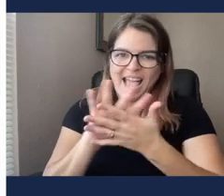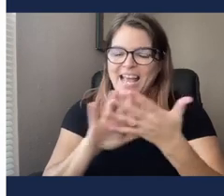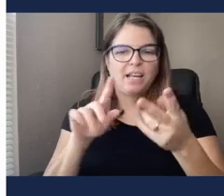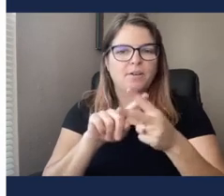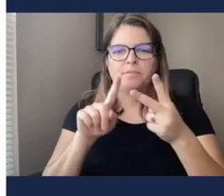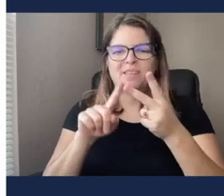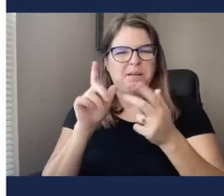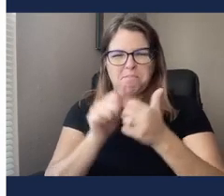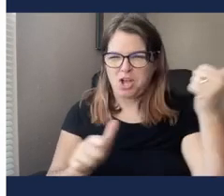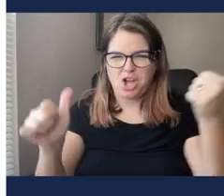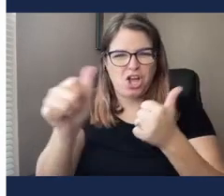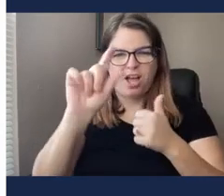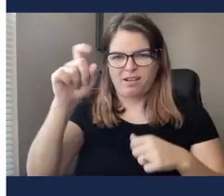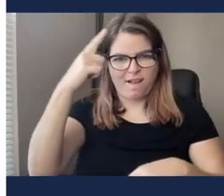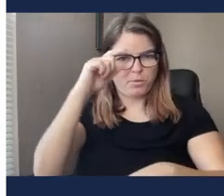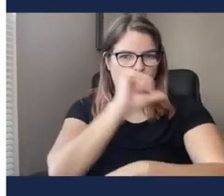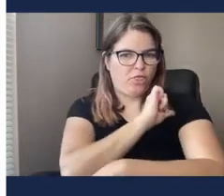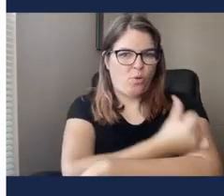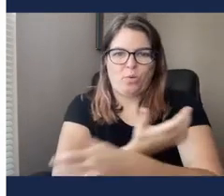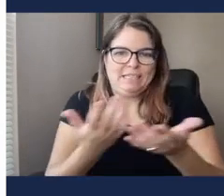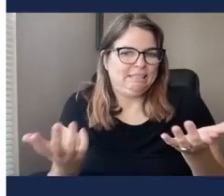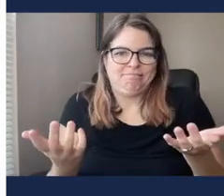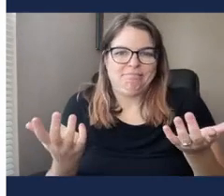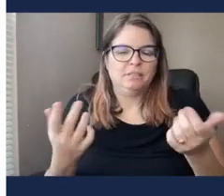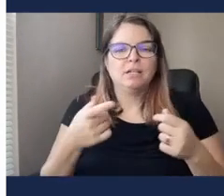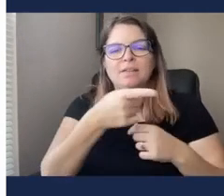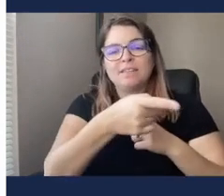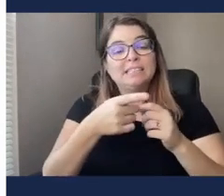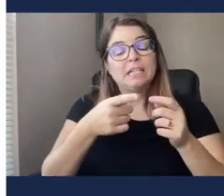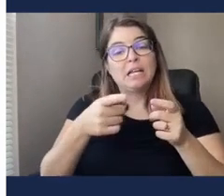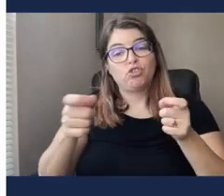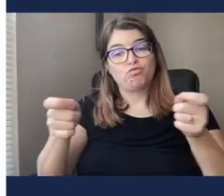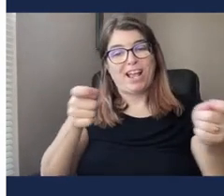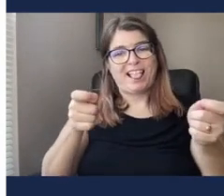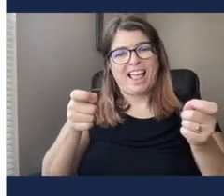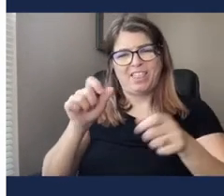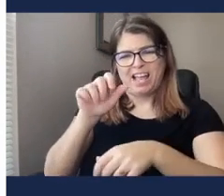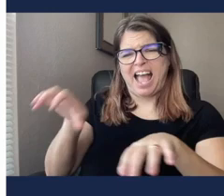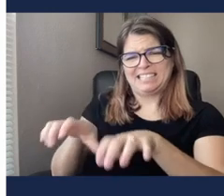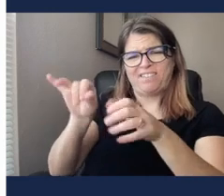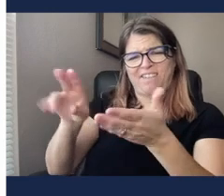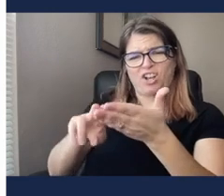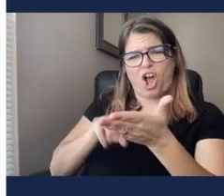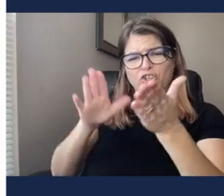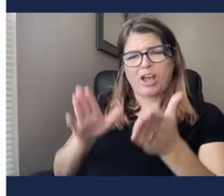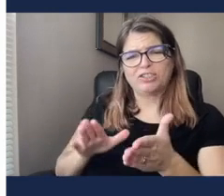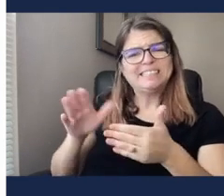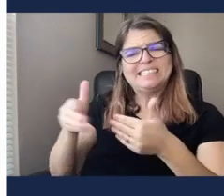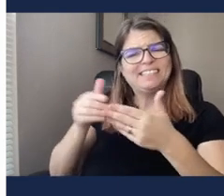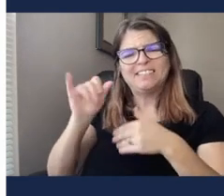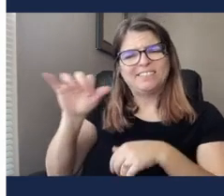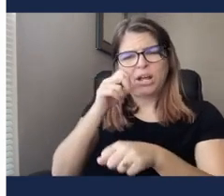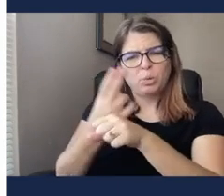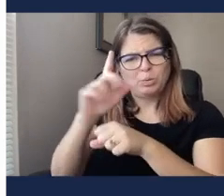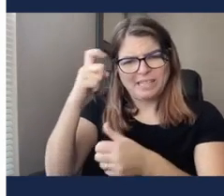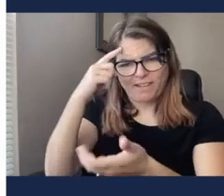reaches beyond the government's authority because it regulates contractors' activities even when they're not using government money, right? When the